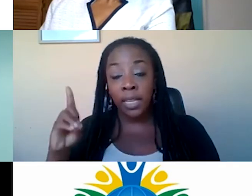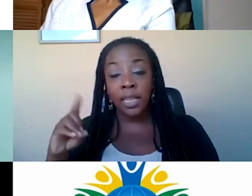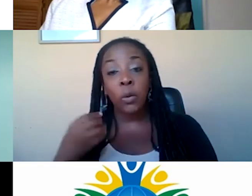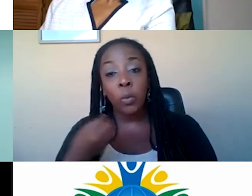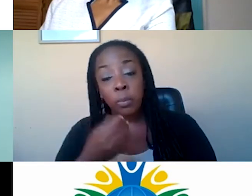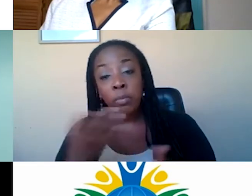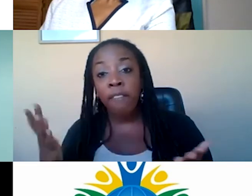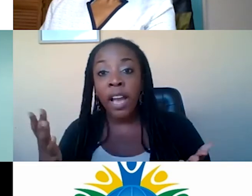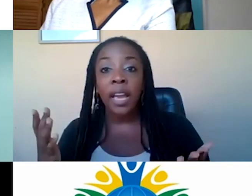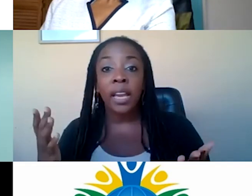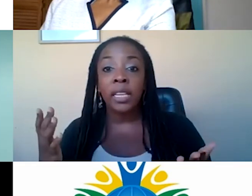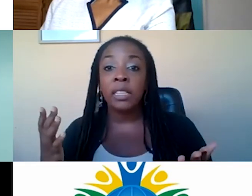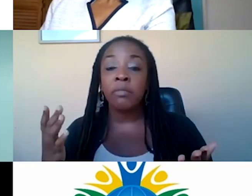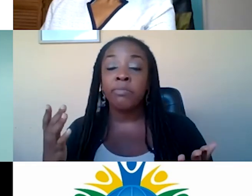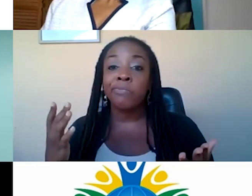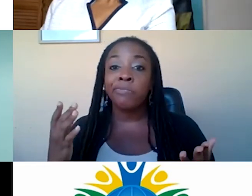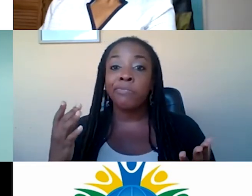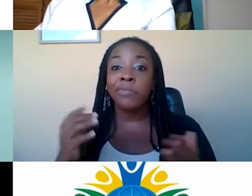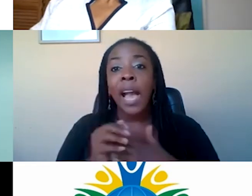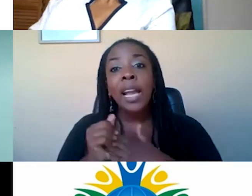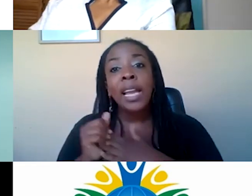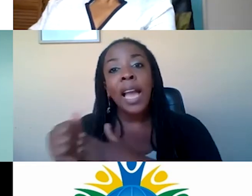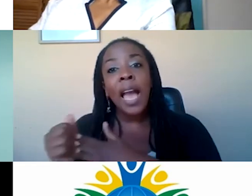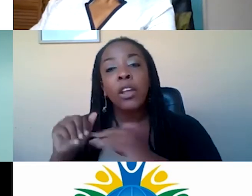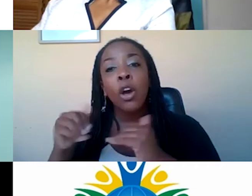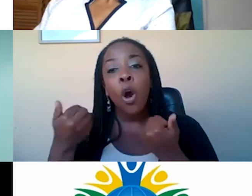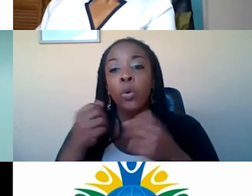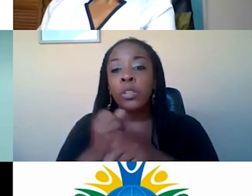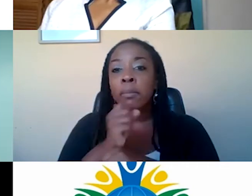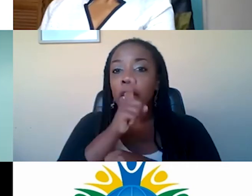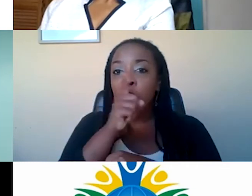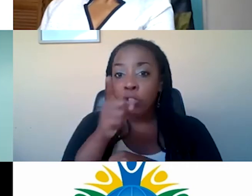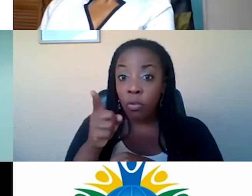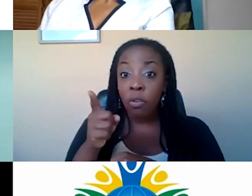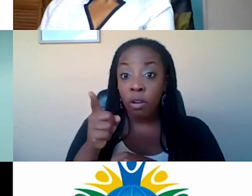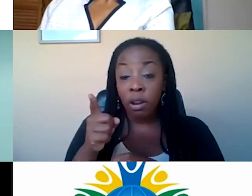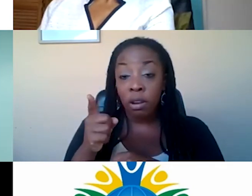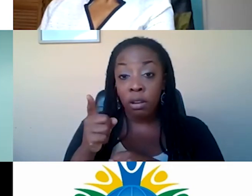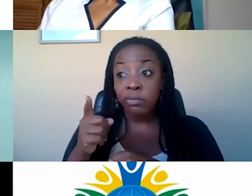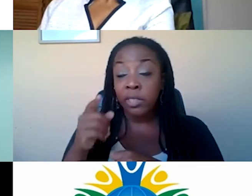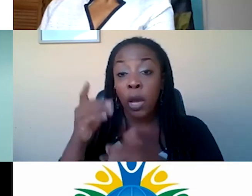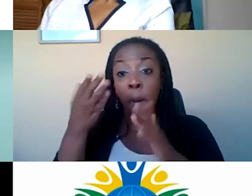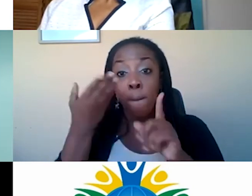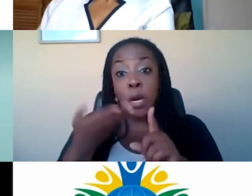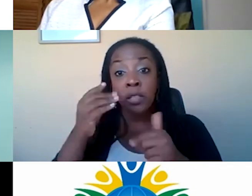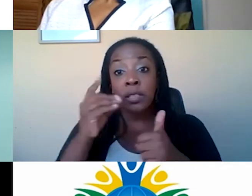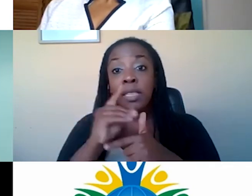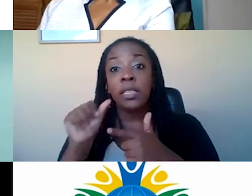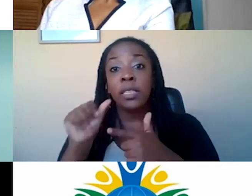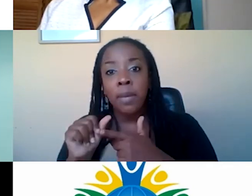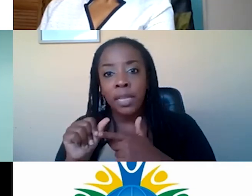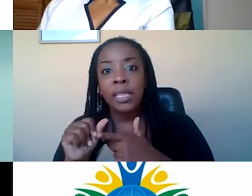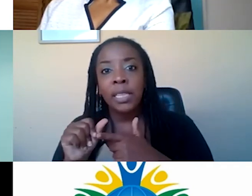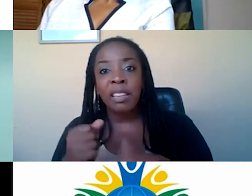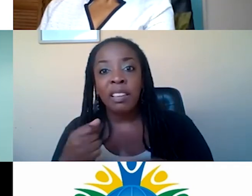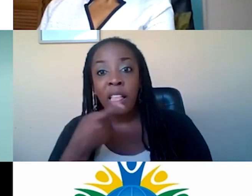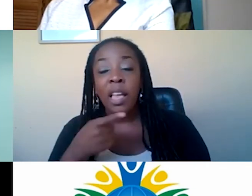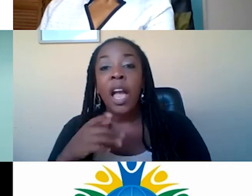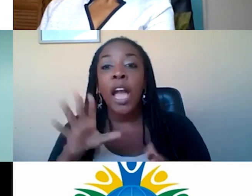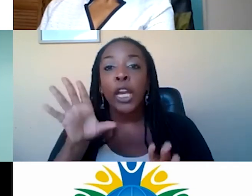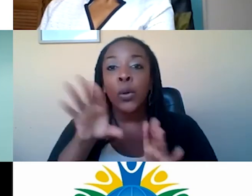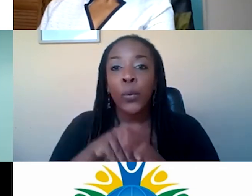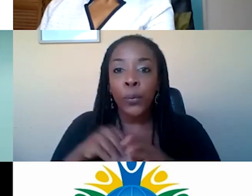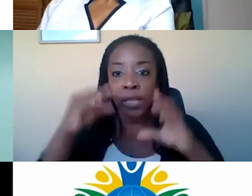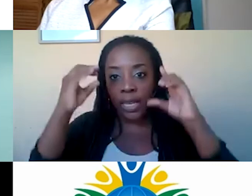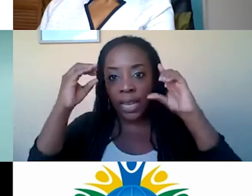will provide that practical guidance in how to ensure that persons with disabilities are included in